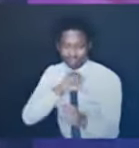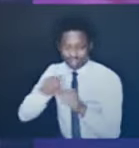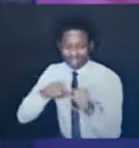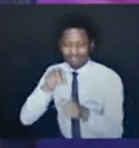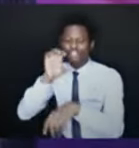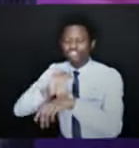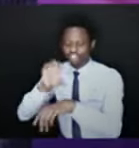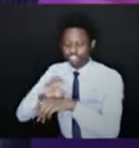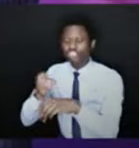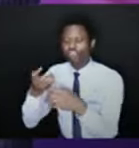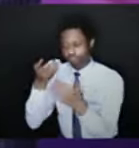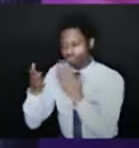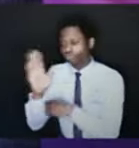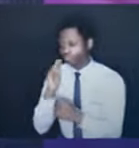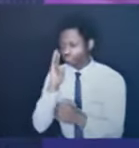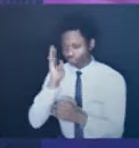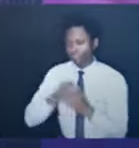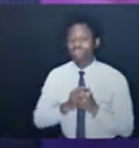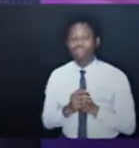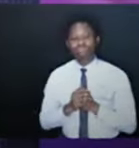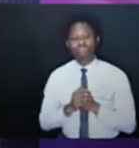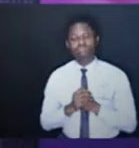of God.